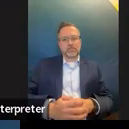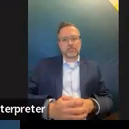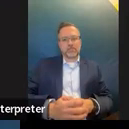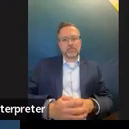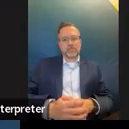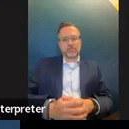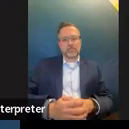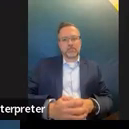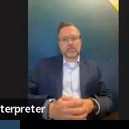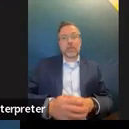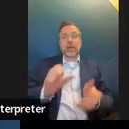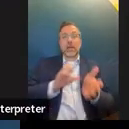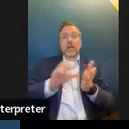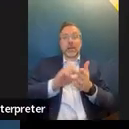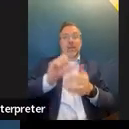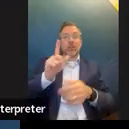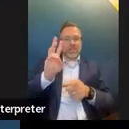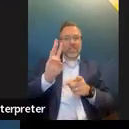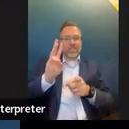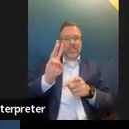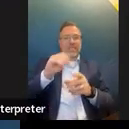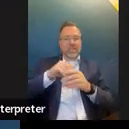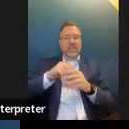about this on page 26.